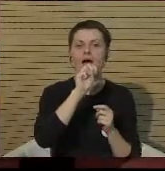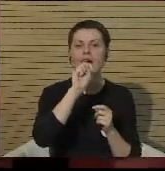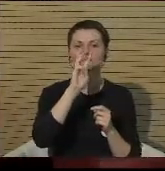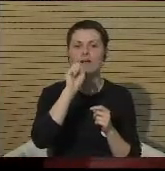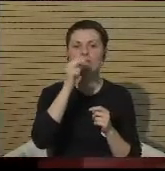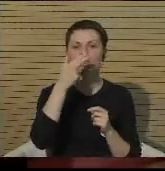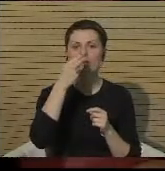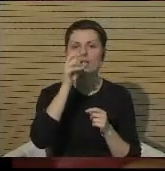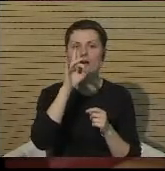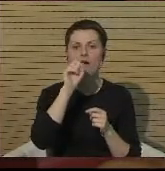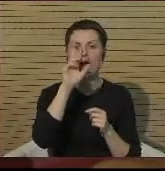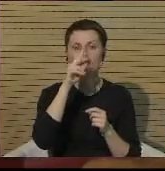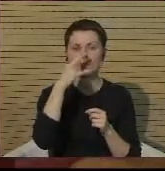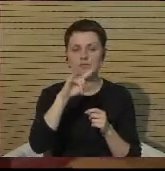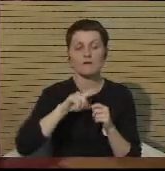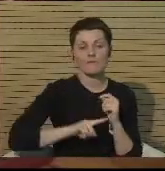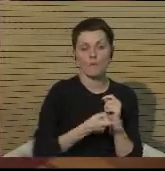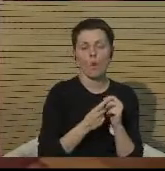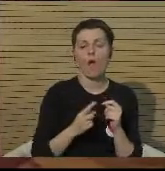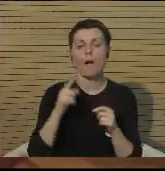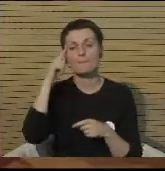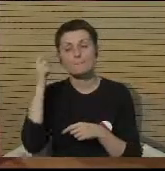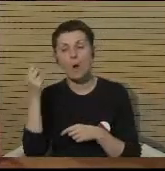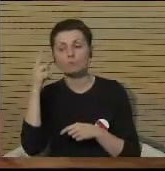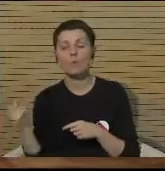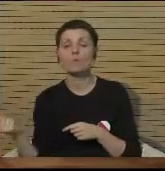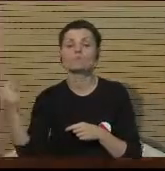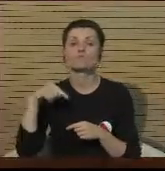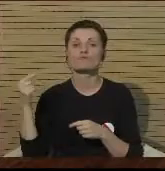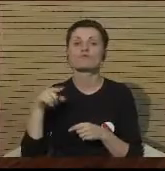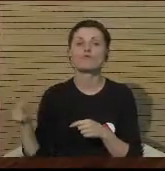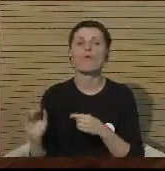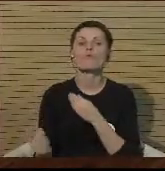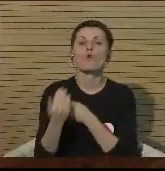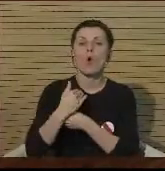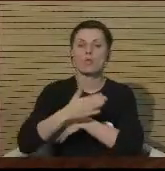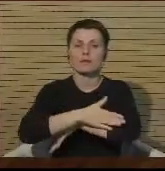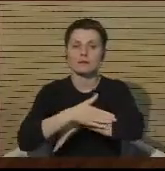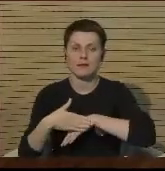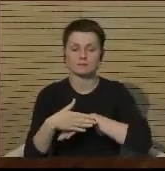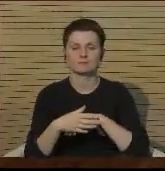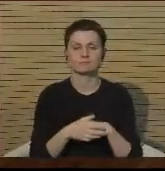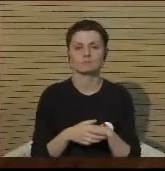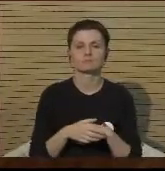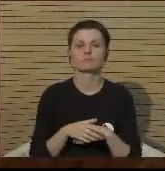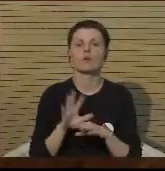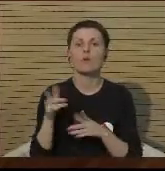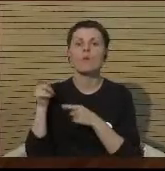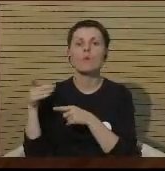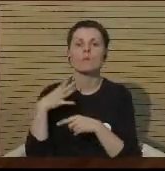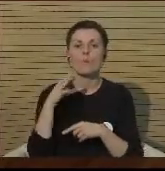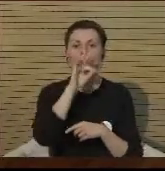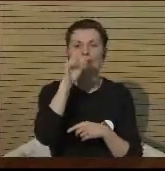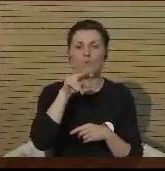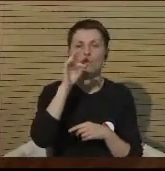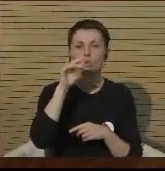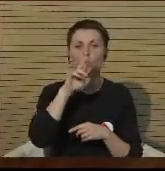It was a mixture of a French avant-garde, a literary avant-garde, and ideas that came